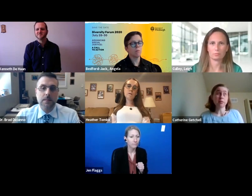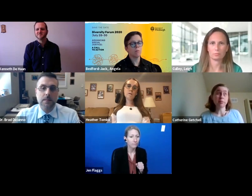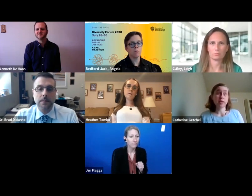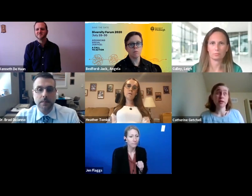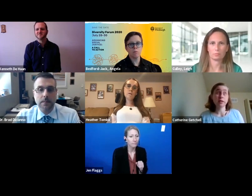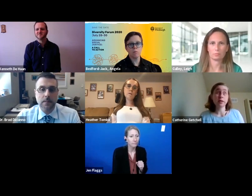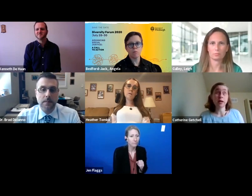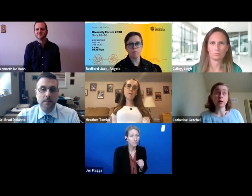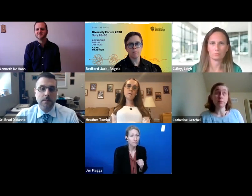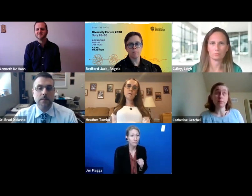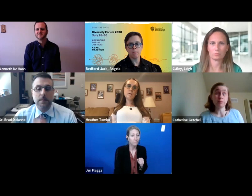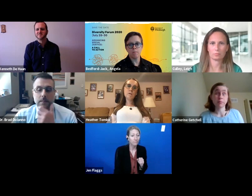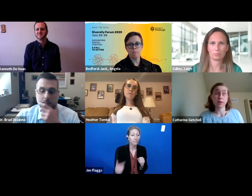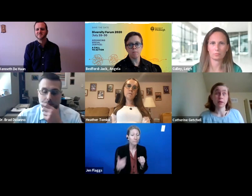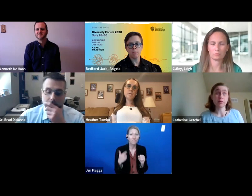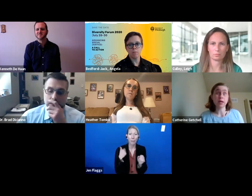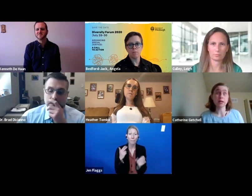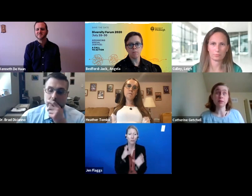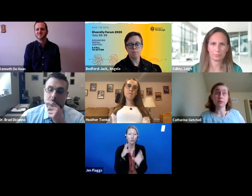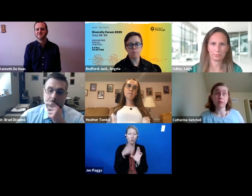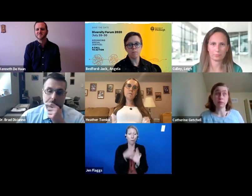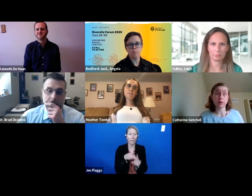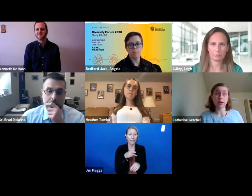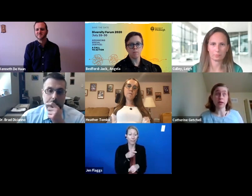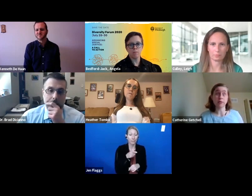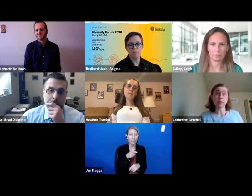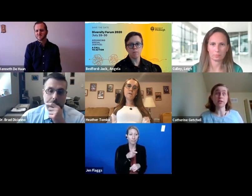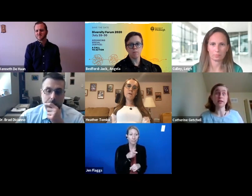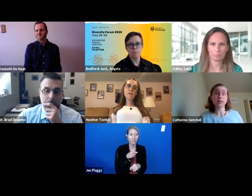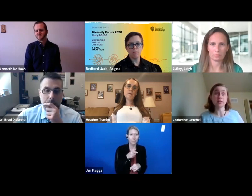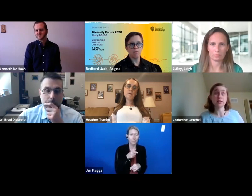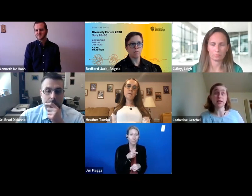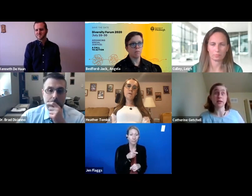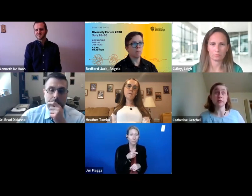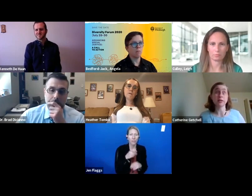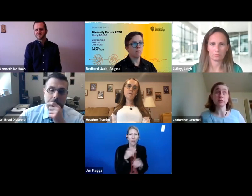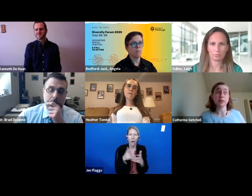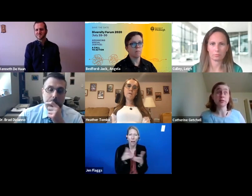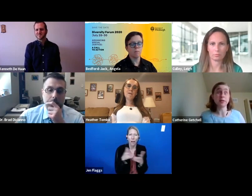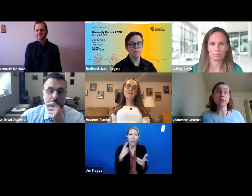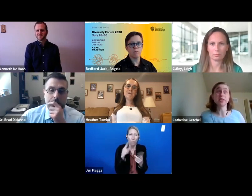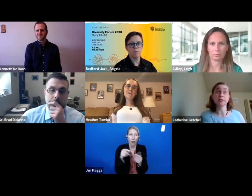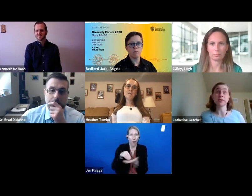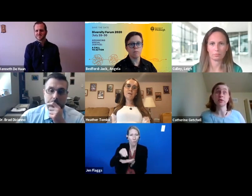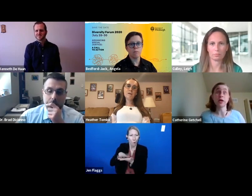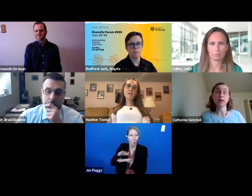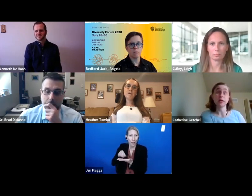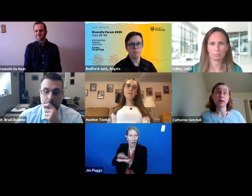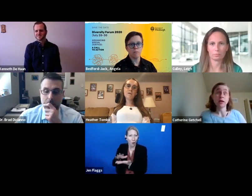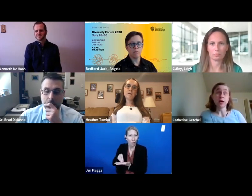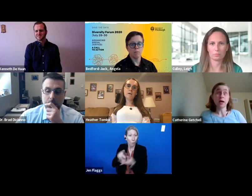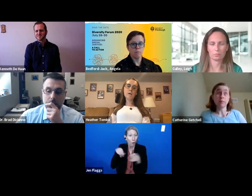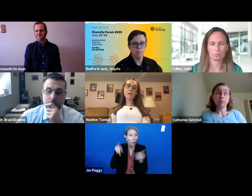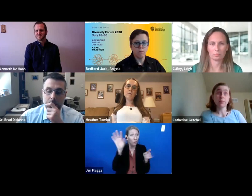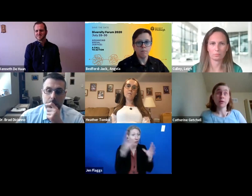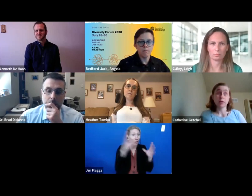Go ahead and jump in. A lot of what I kind of wrote down to say here has been mentioned, which is